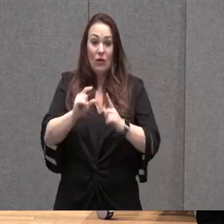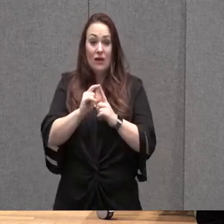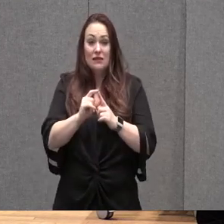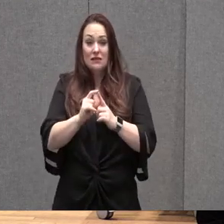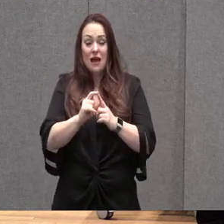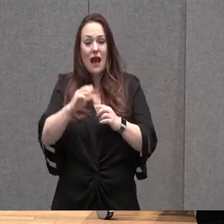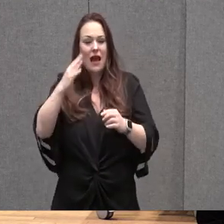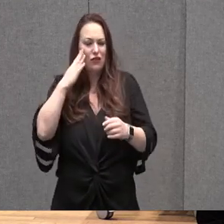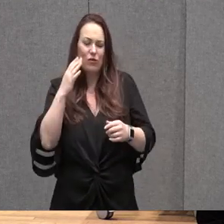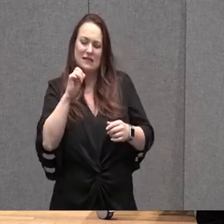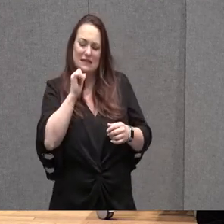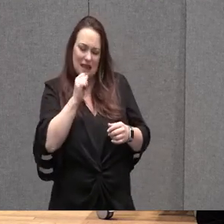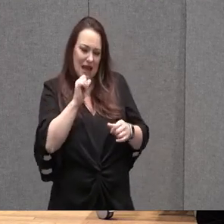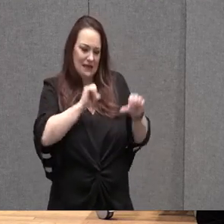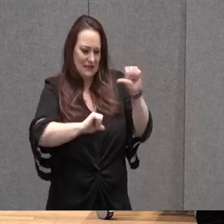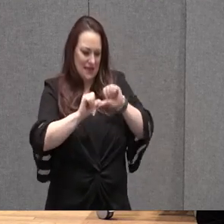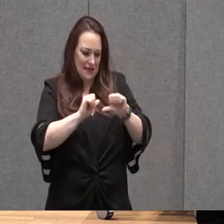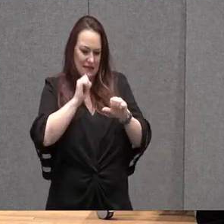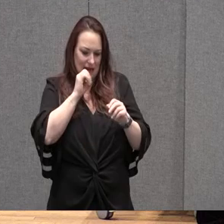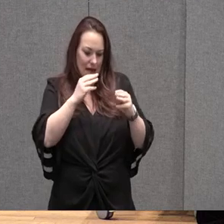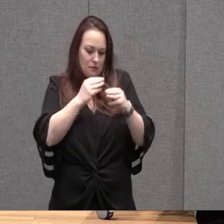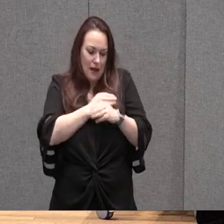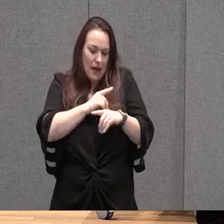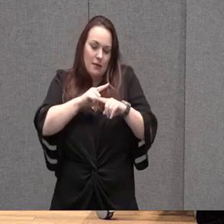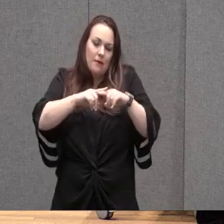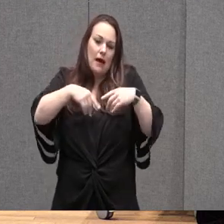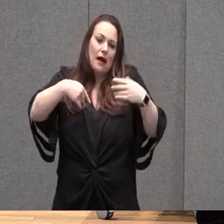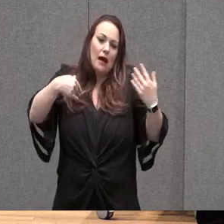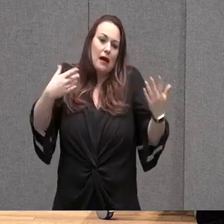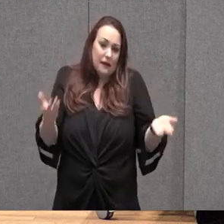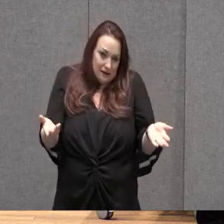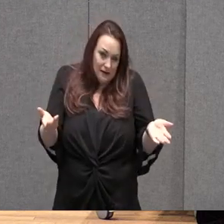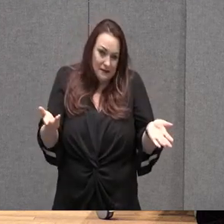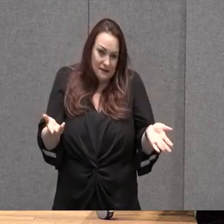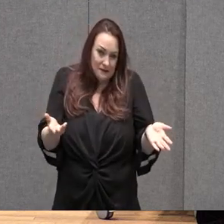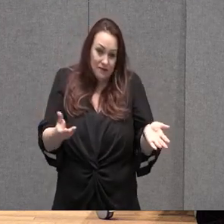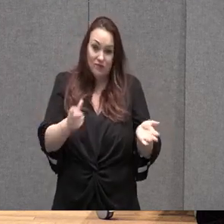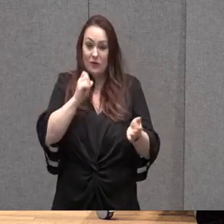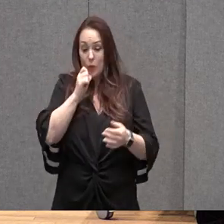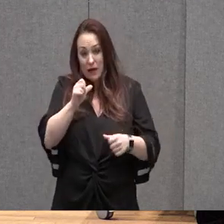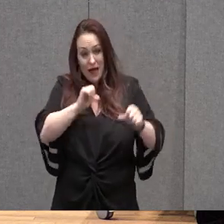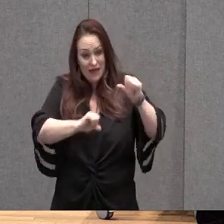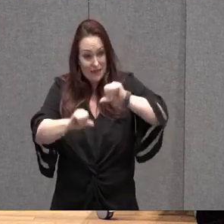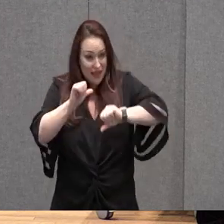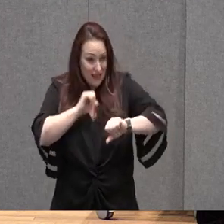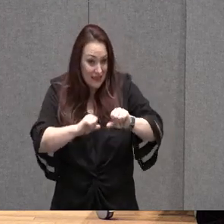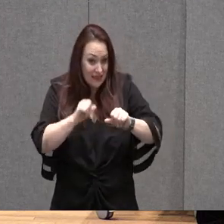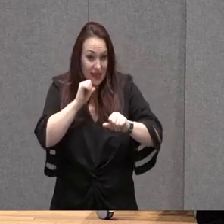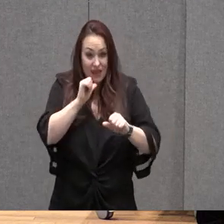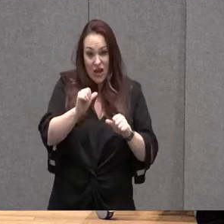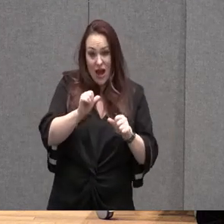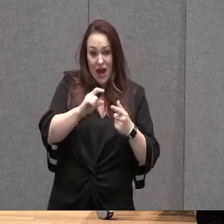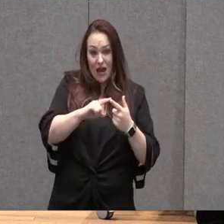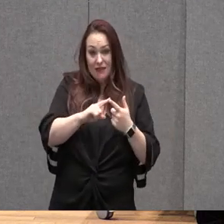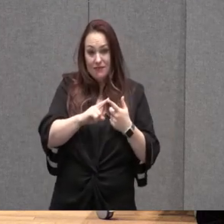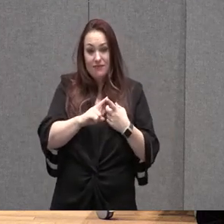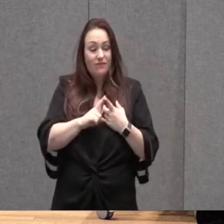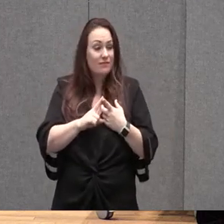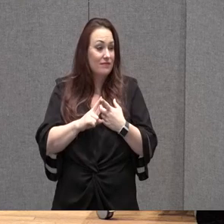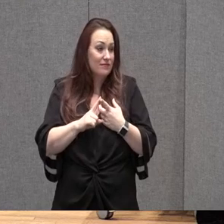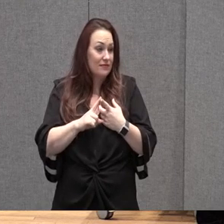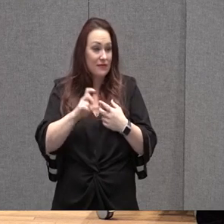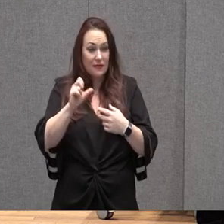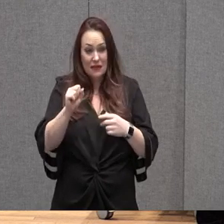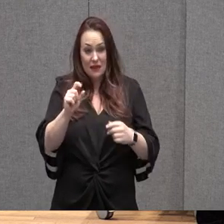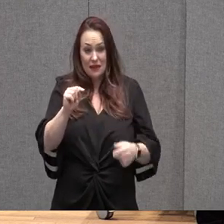or math. So, but tell me. I like what you said. Okay. We're not doing a science unit. We're not doing a